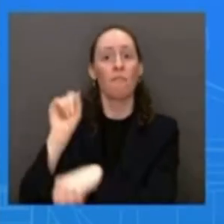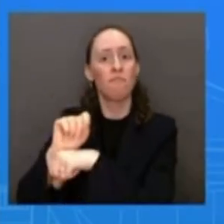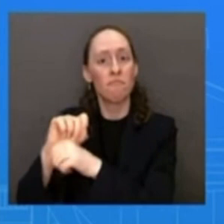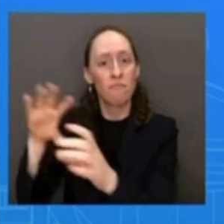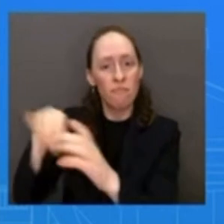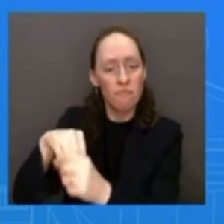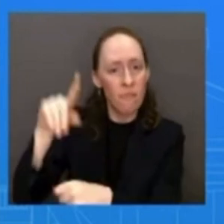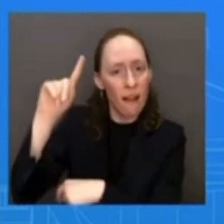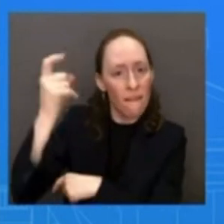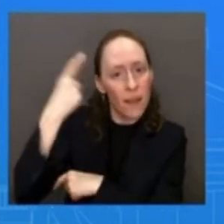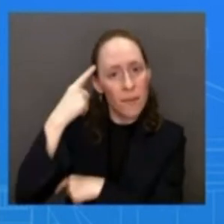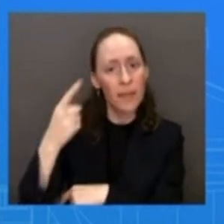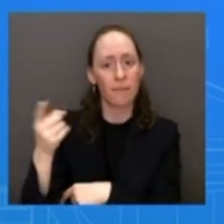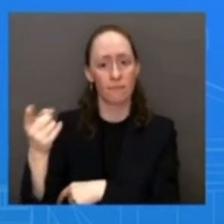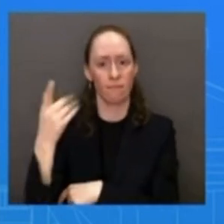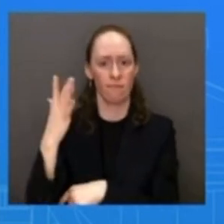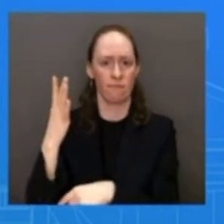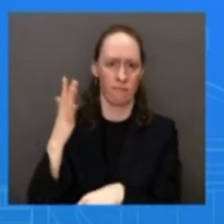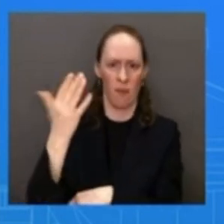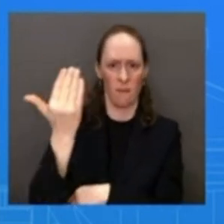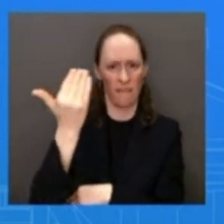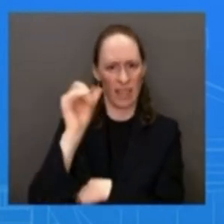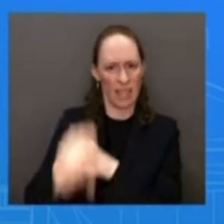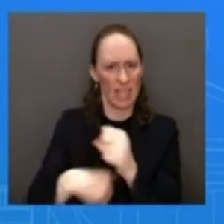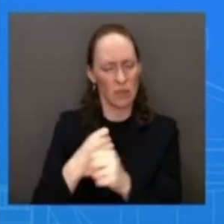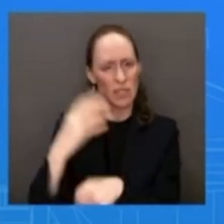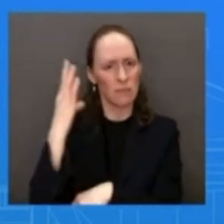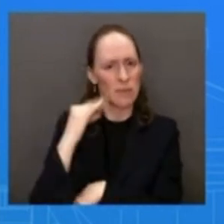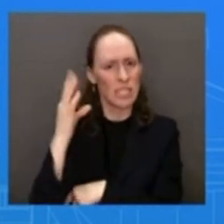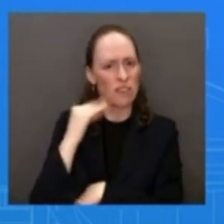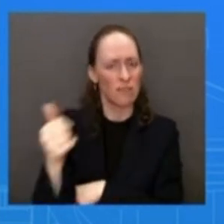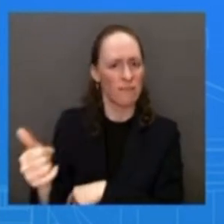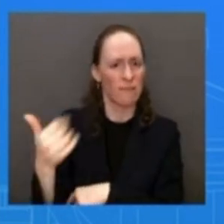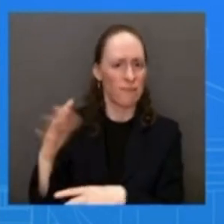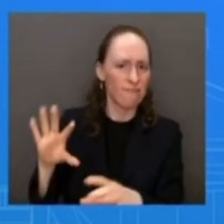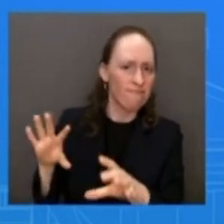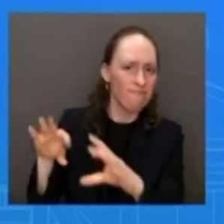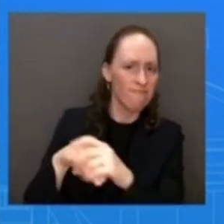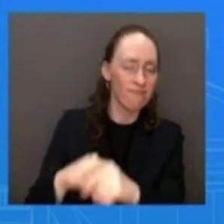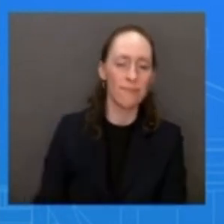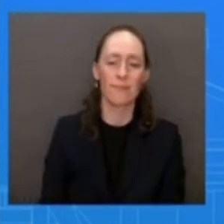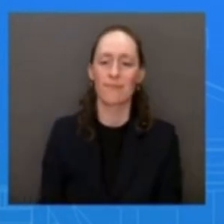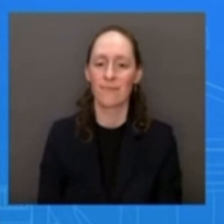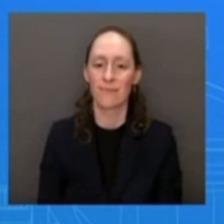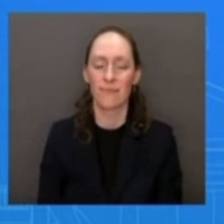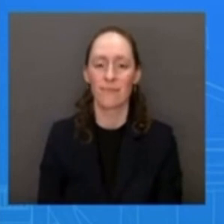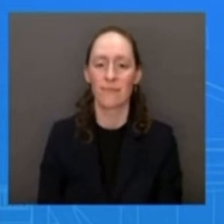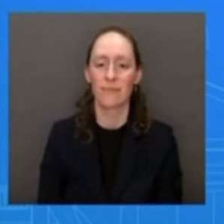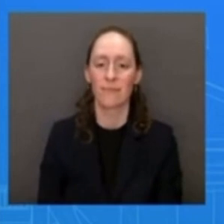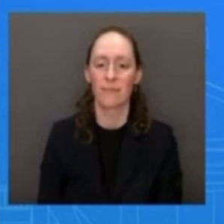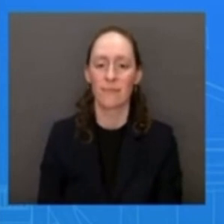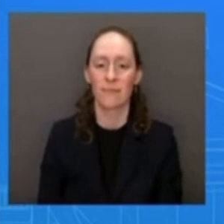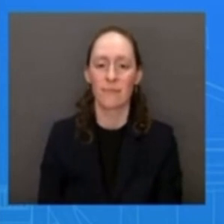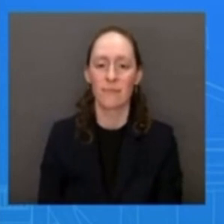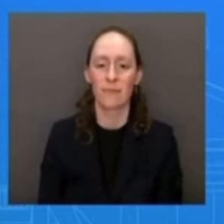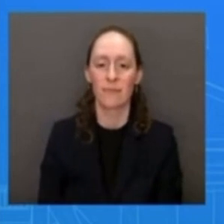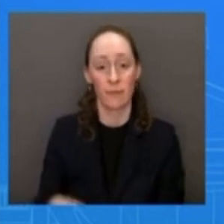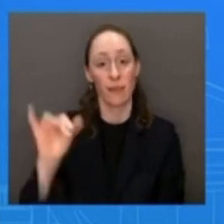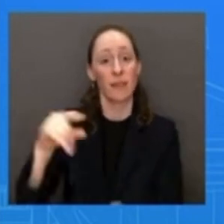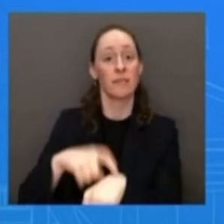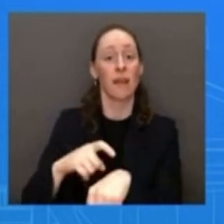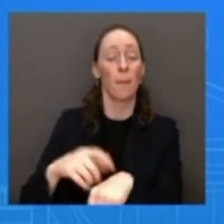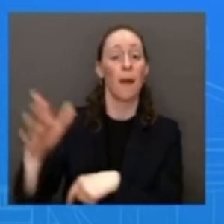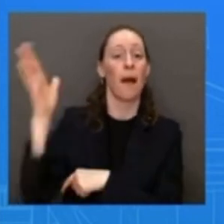government service. He served President Barack Obama, as some of you know, and President George W. Bush to lead some of our